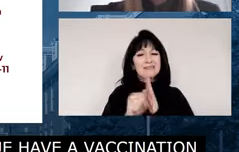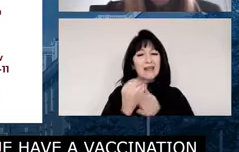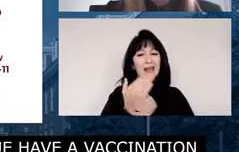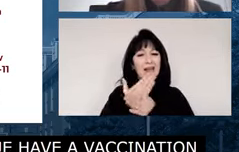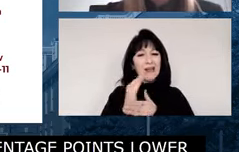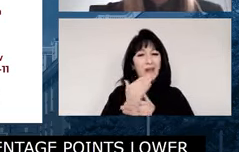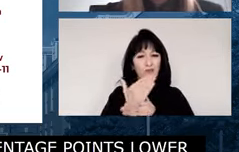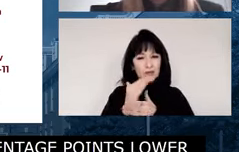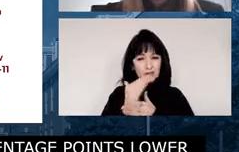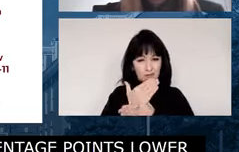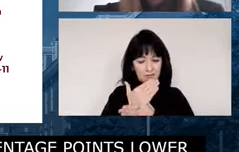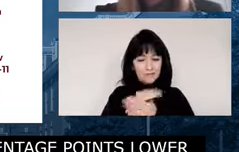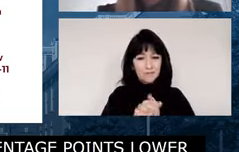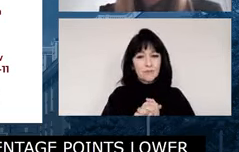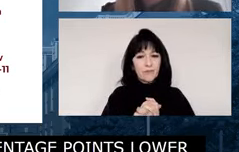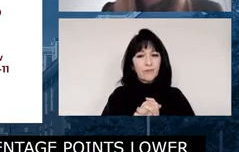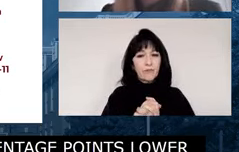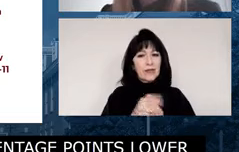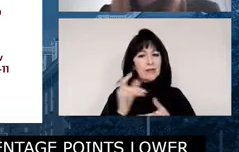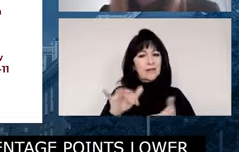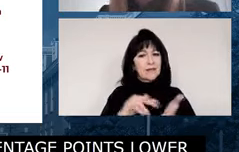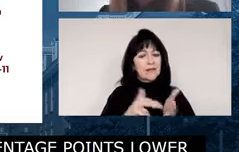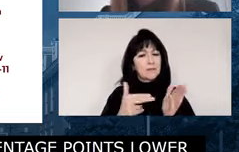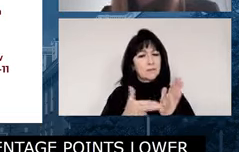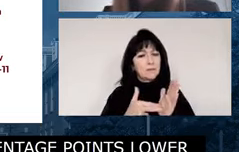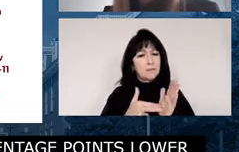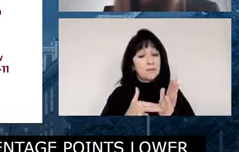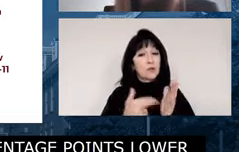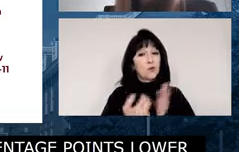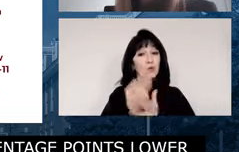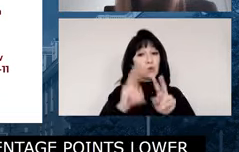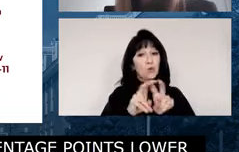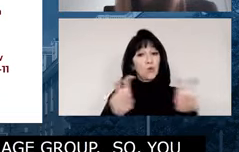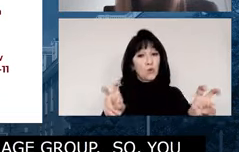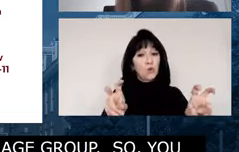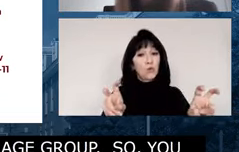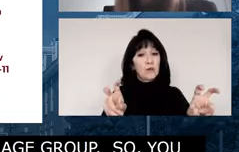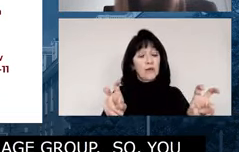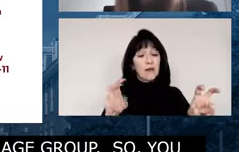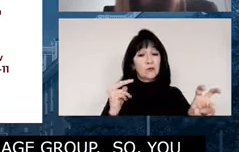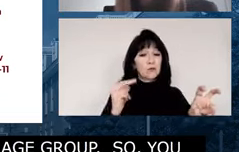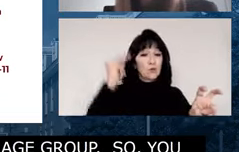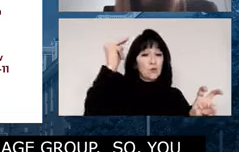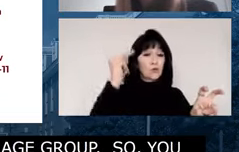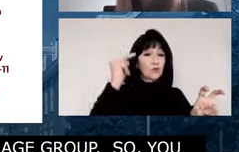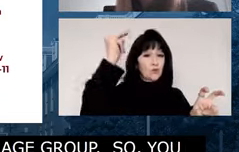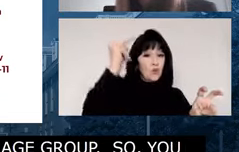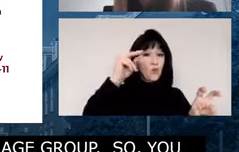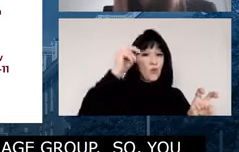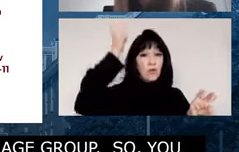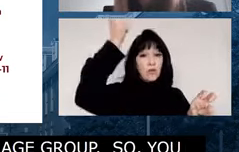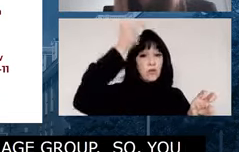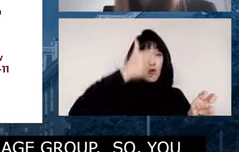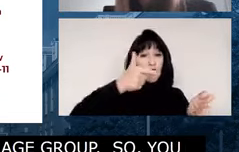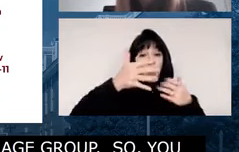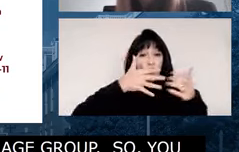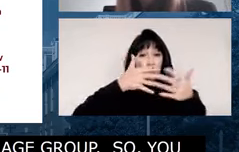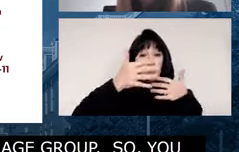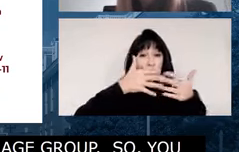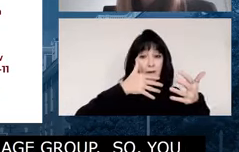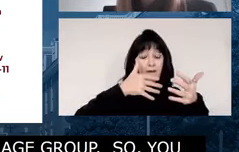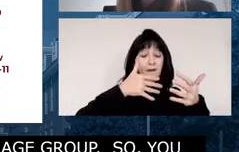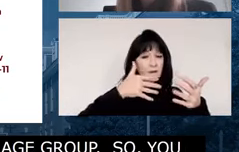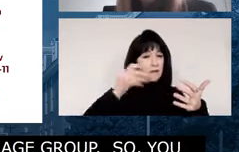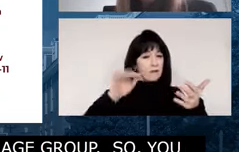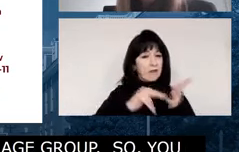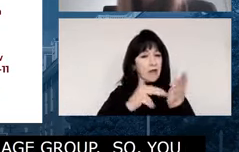group. So you can see that Newcastle County is faring best for vaccination among this age group, with the exception of zip